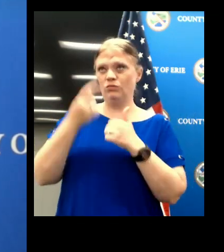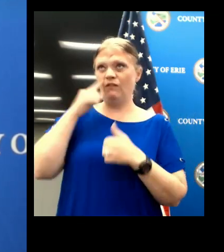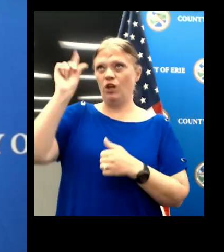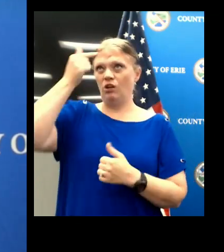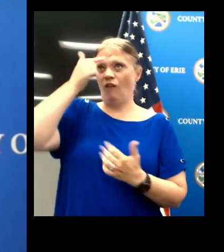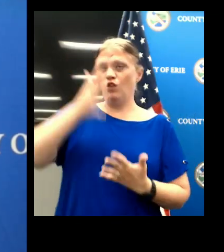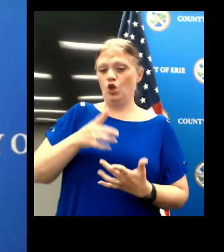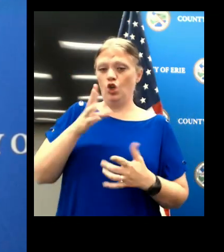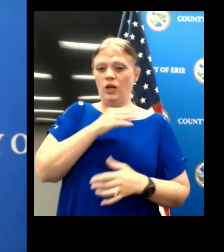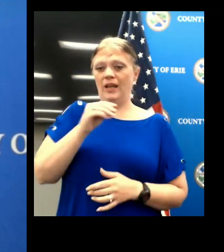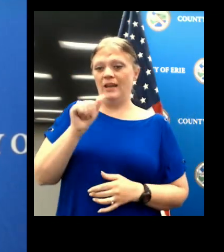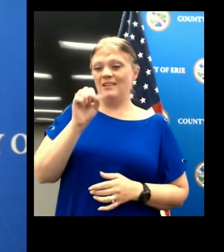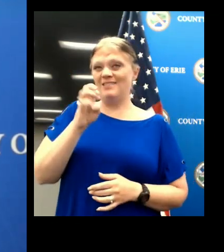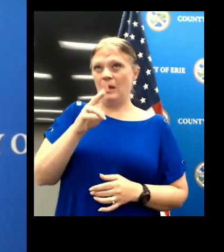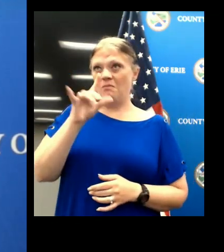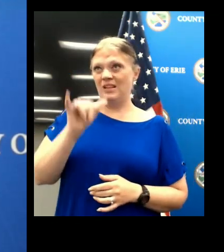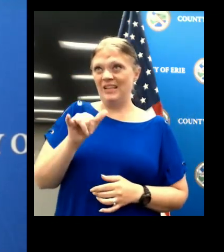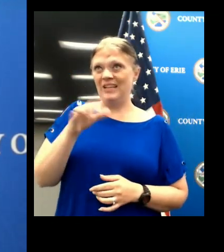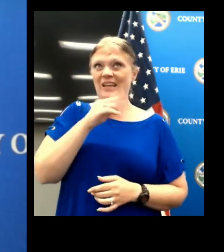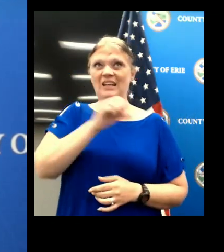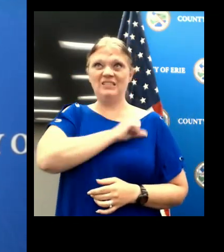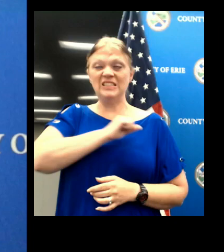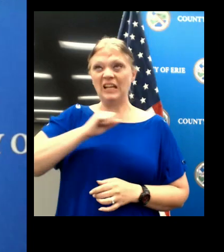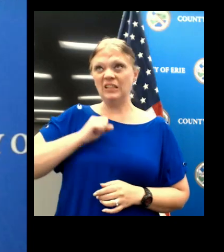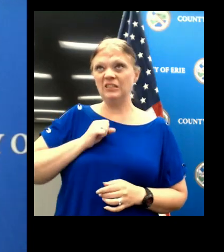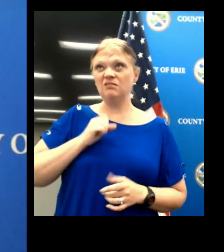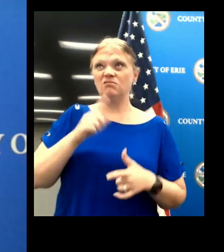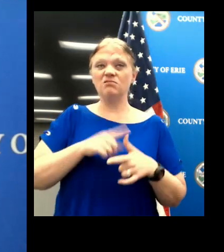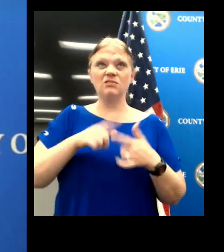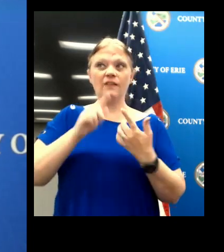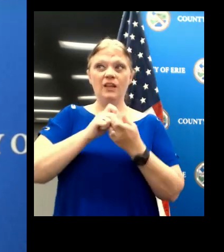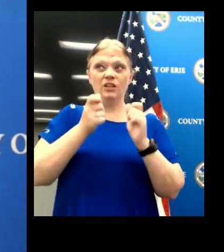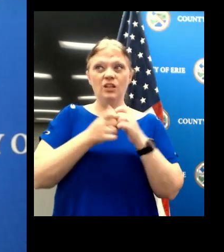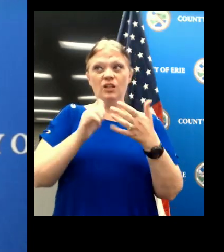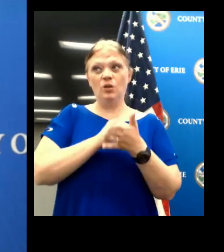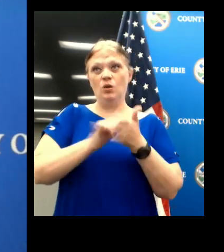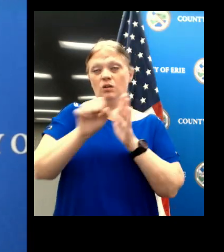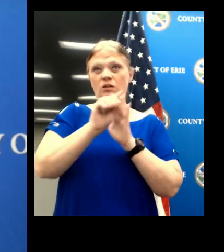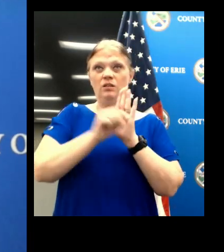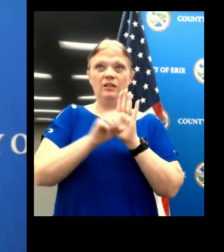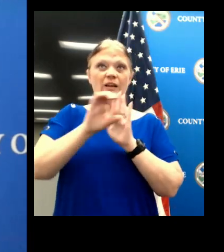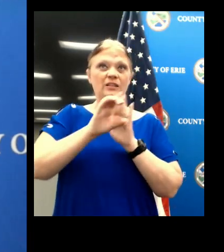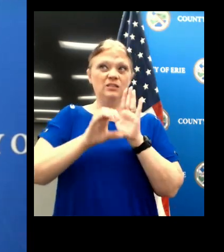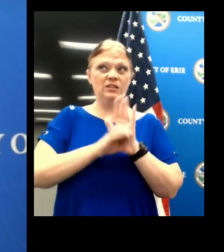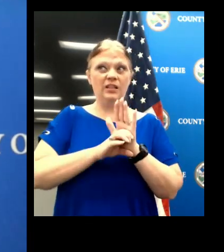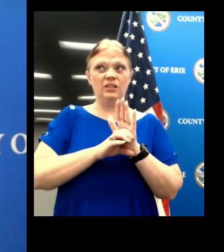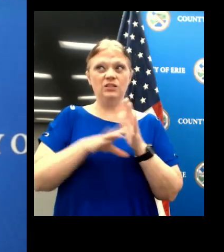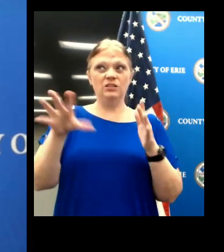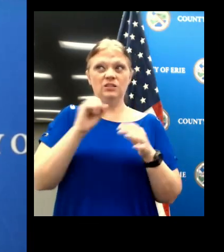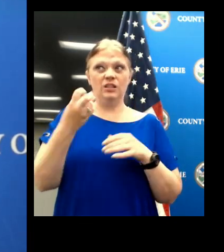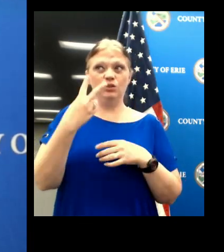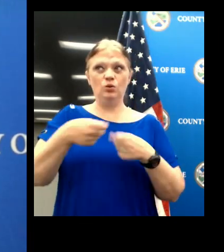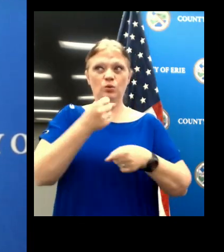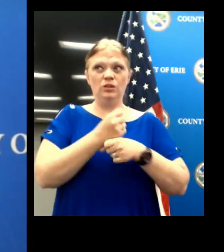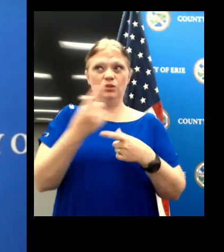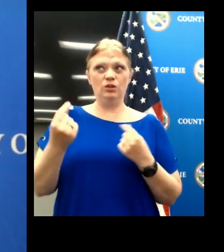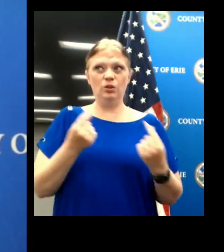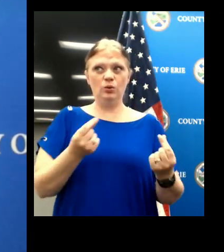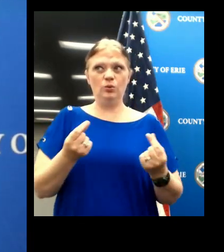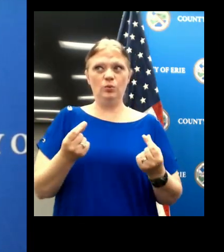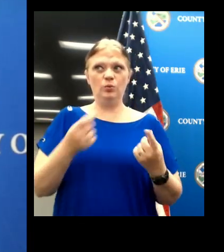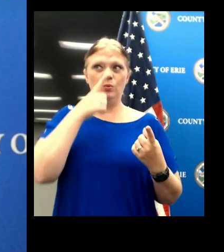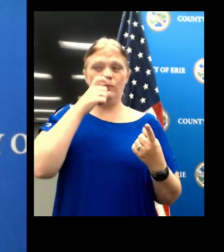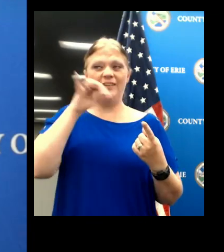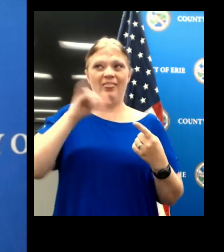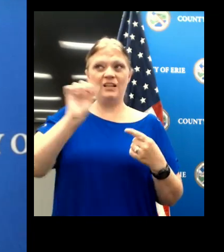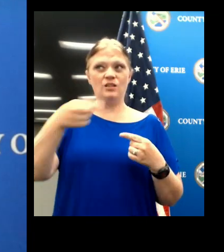for assembly, and you better run for Senate, and you better change the New York State Constitution, which takes 2 years to do, because that's